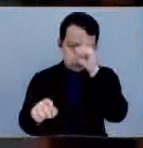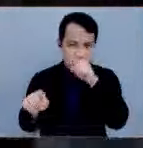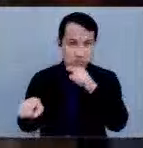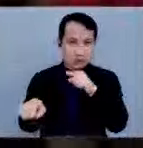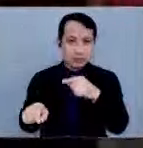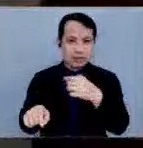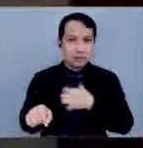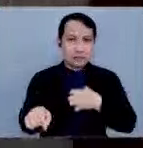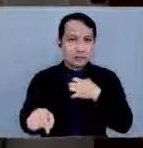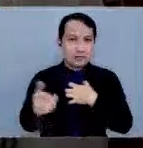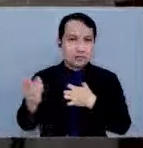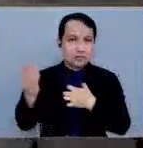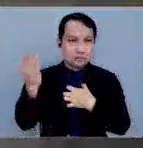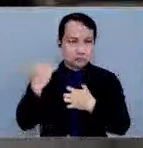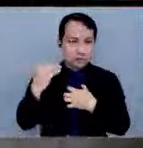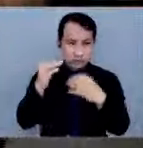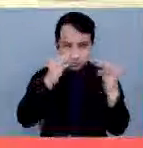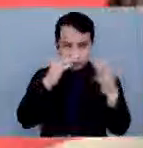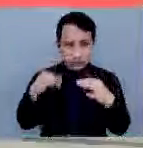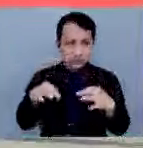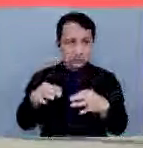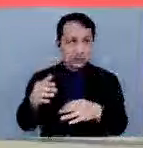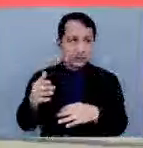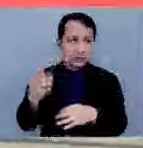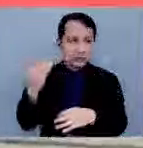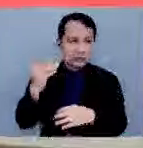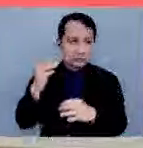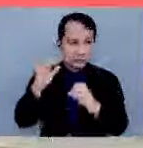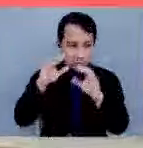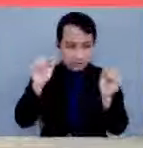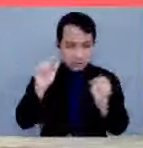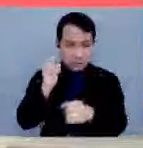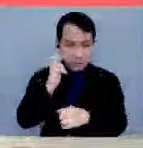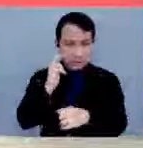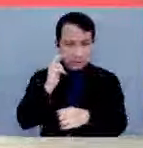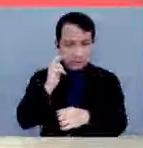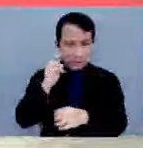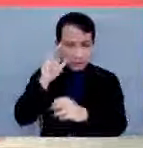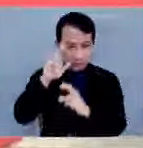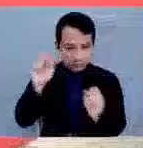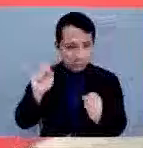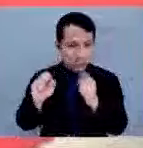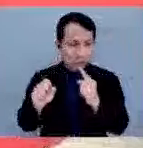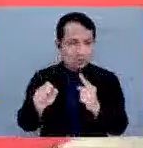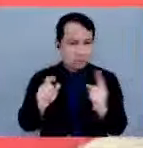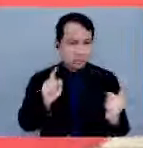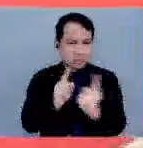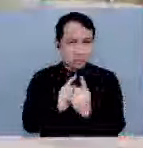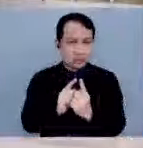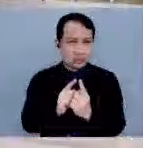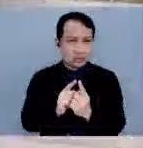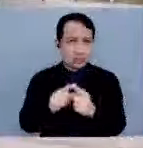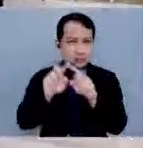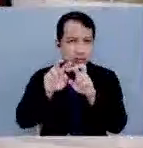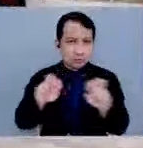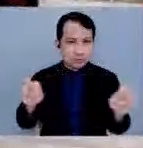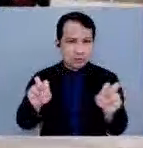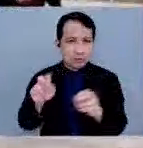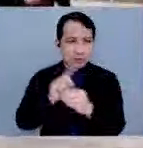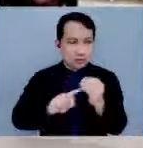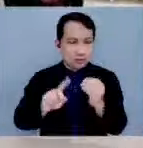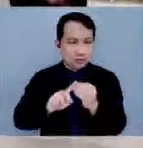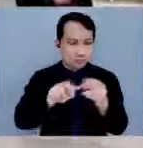noon sa war on drugs ni Duterte. Kaya sa pagkikita ni na Scholz at Marcos, naungkat din ang investigasyon